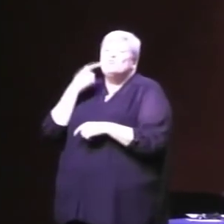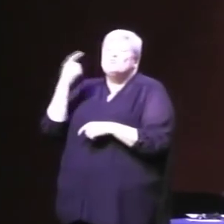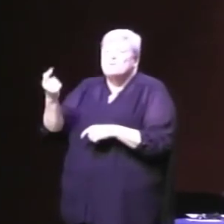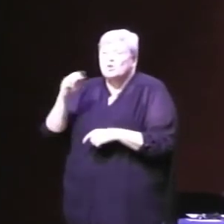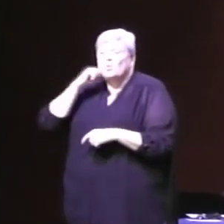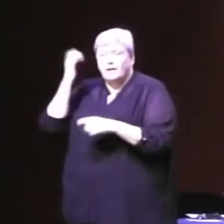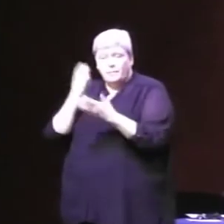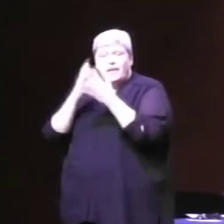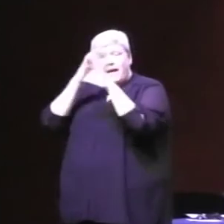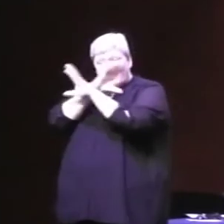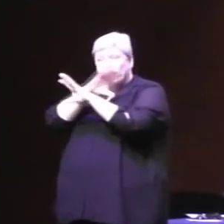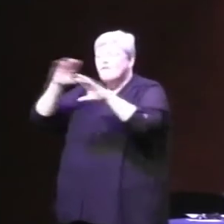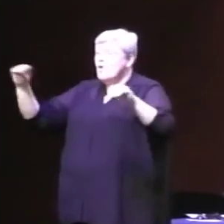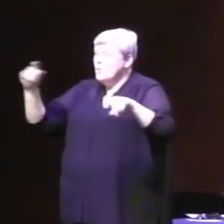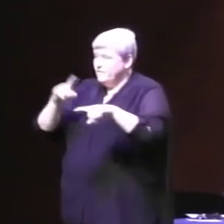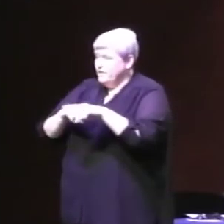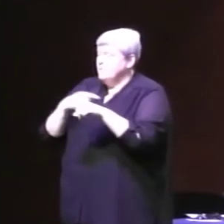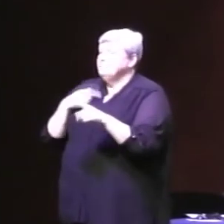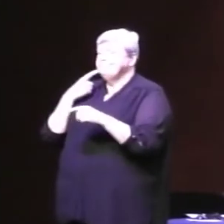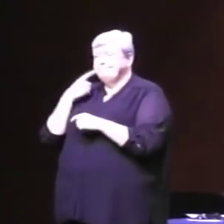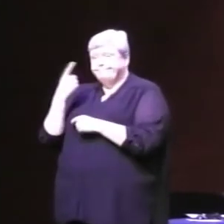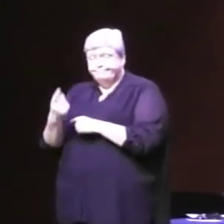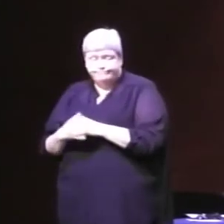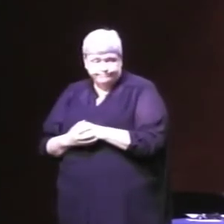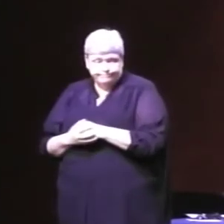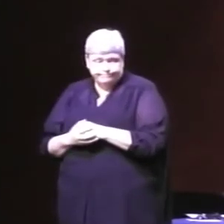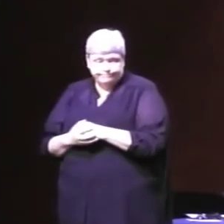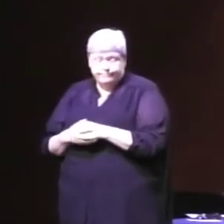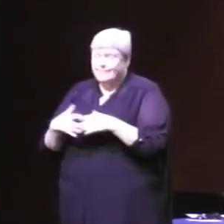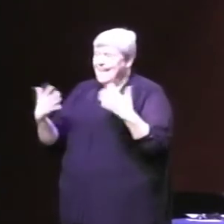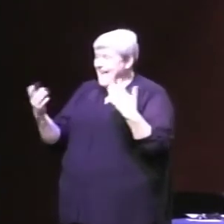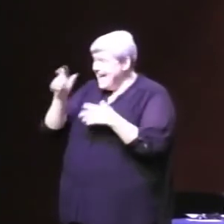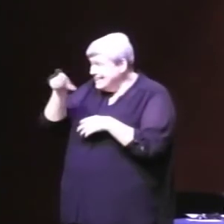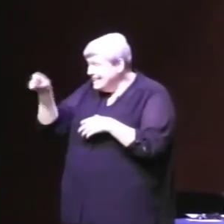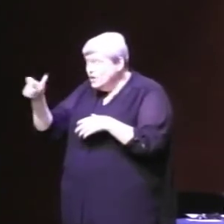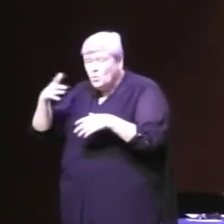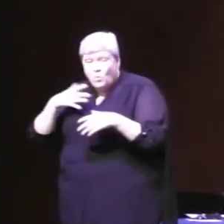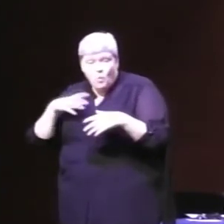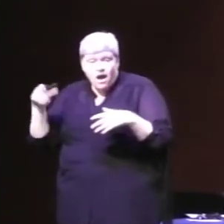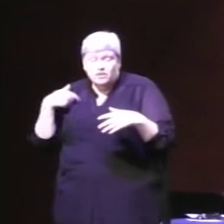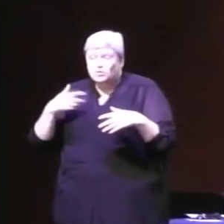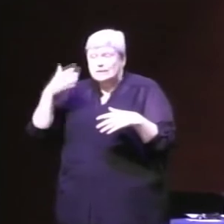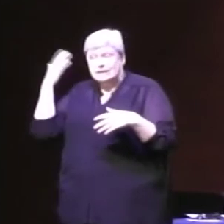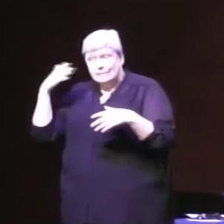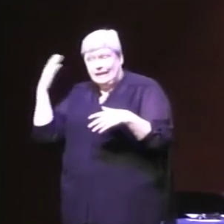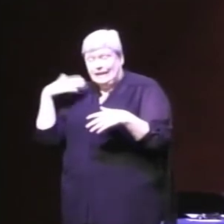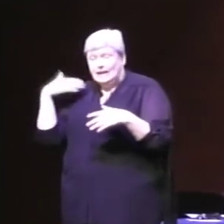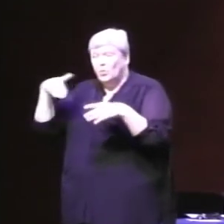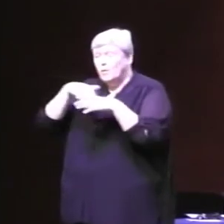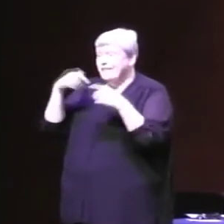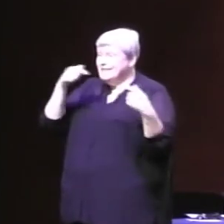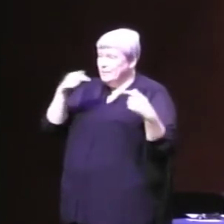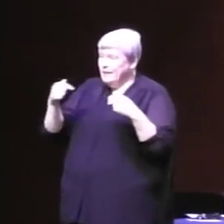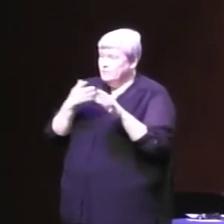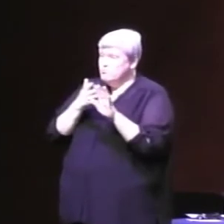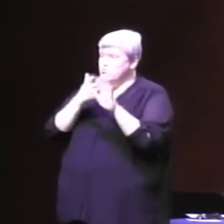be informed of timings in due course. Any delegates wishing to be taken to speak in a debate should queue